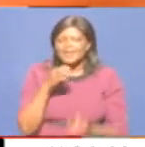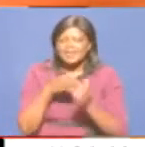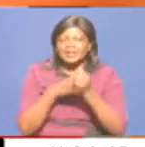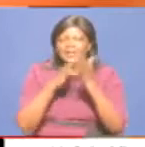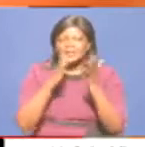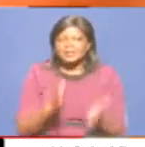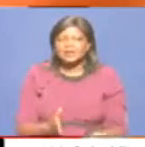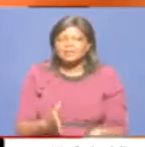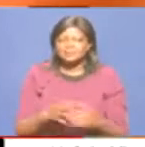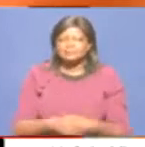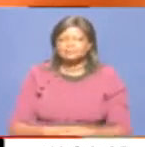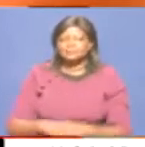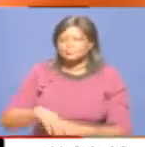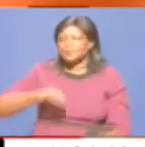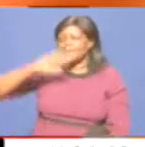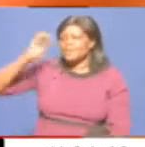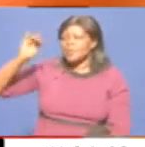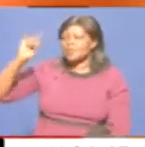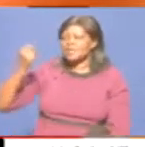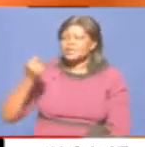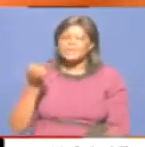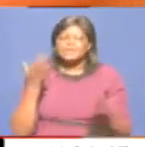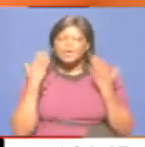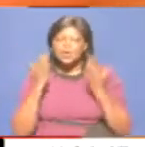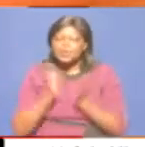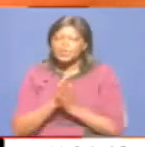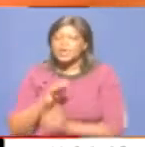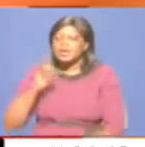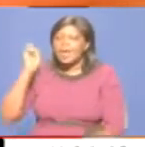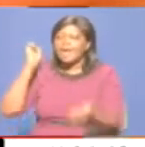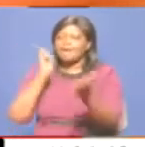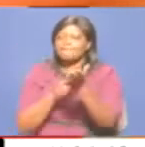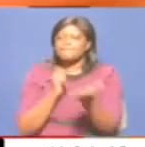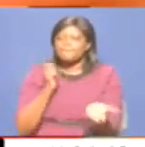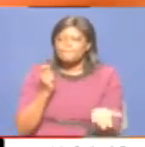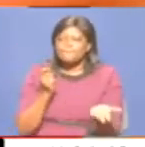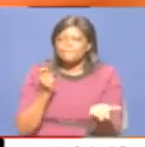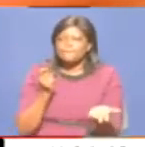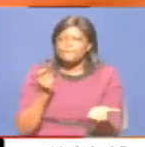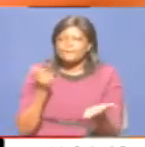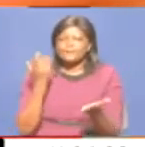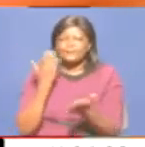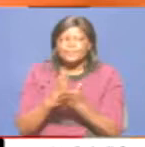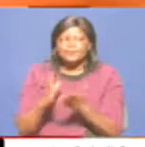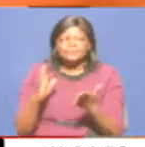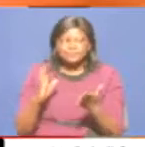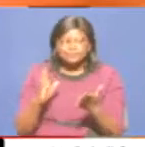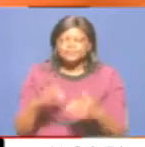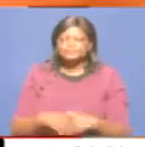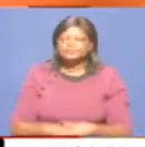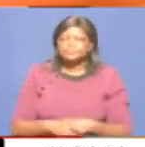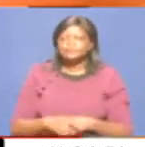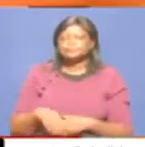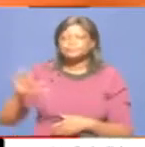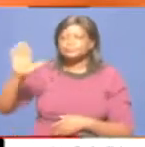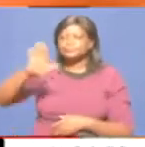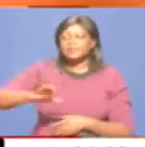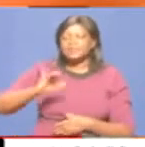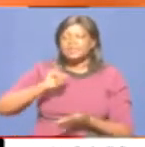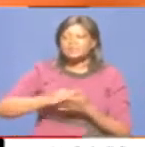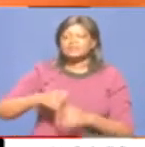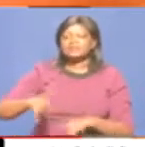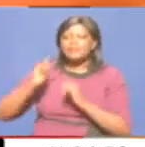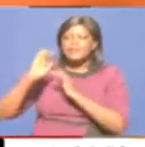at the mountain, of course, Meru and Embu being part of the places that he intends to take